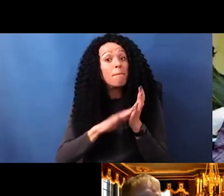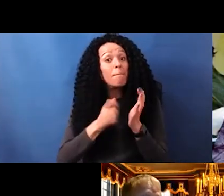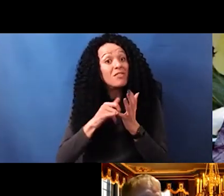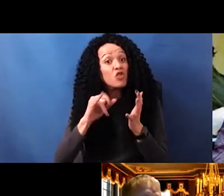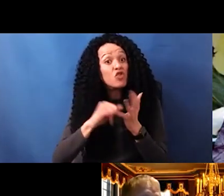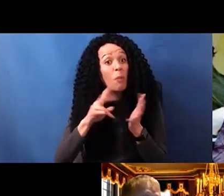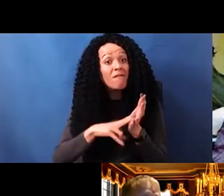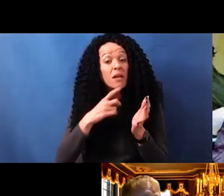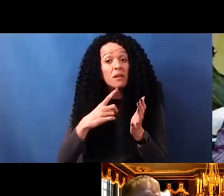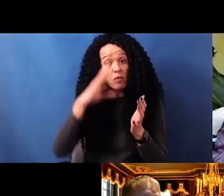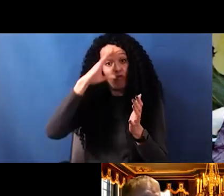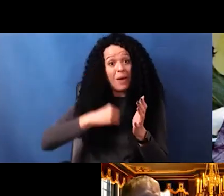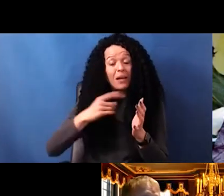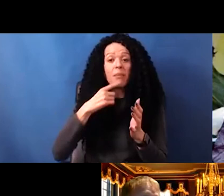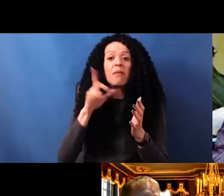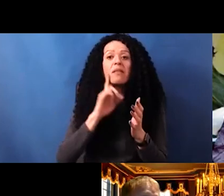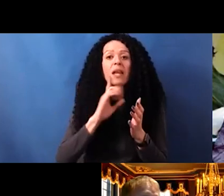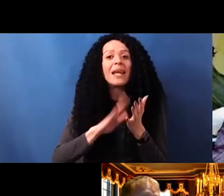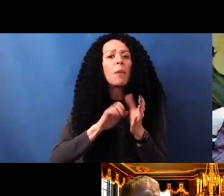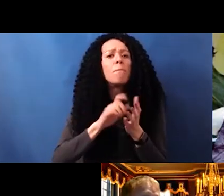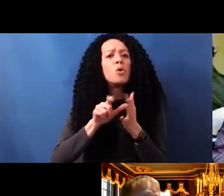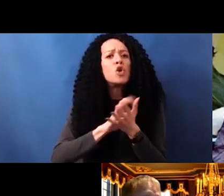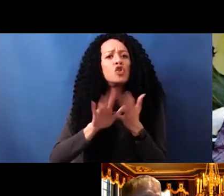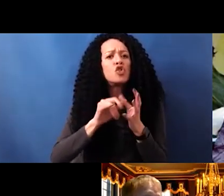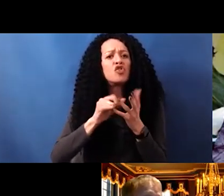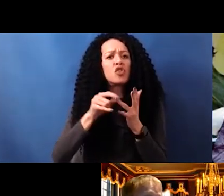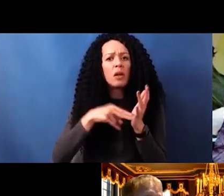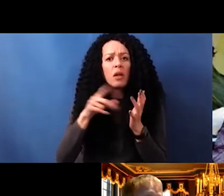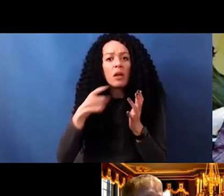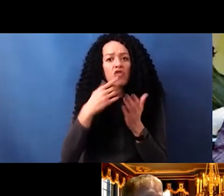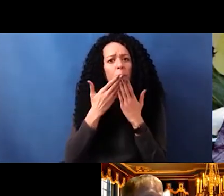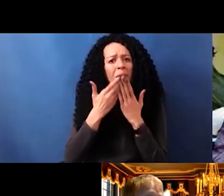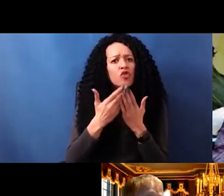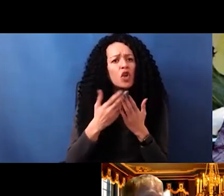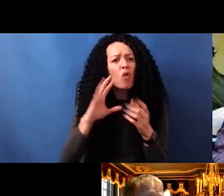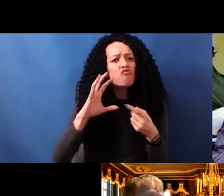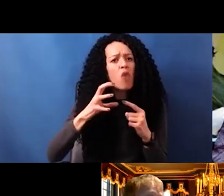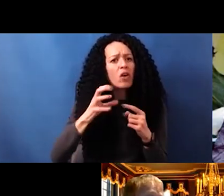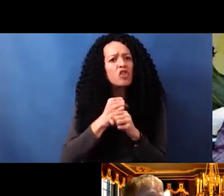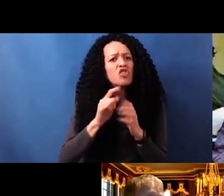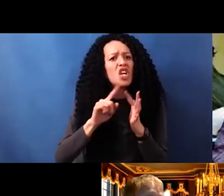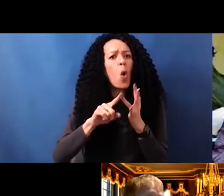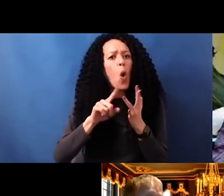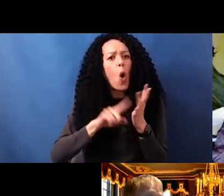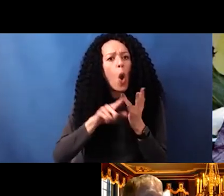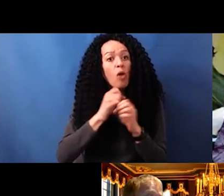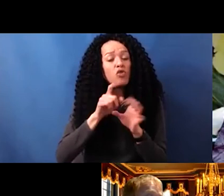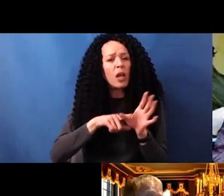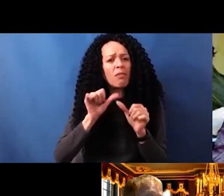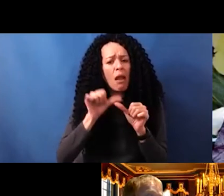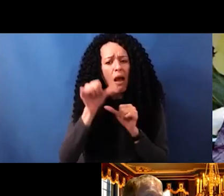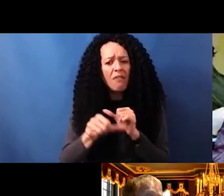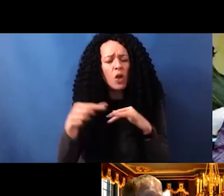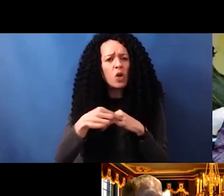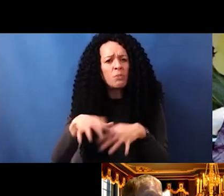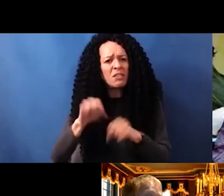herself who reminded me that Lady Murchison had taken to the study of geology, and soon after her husband began that